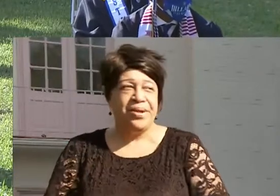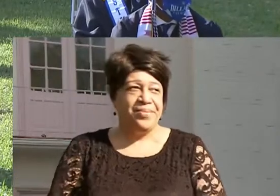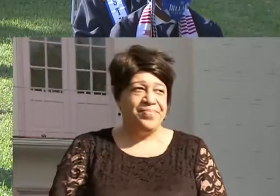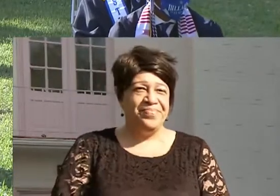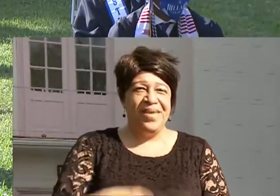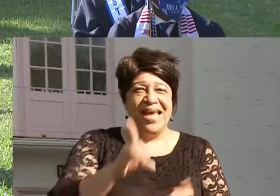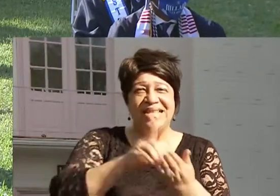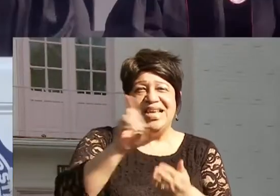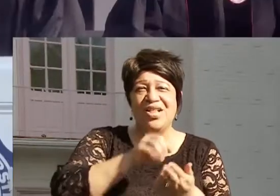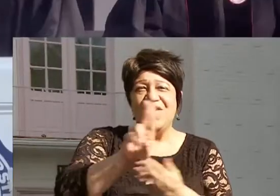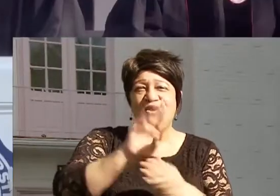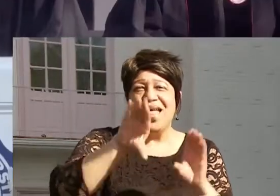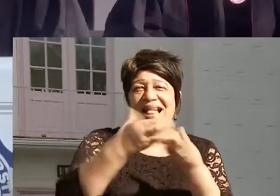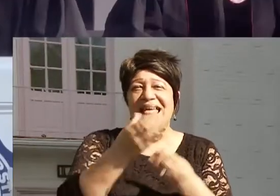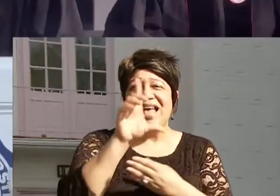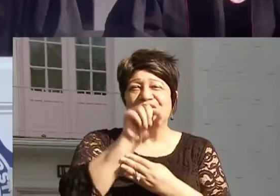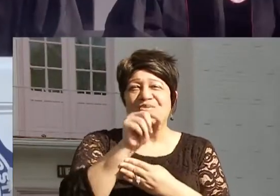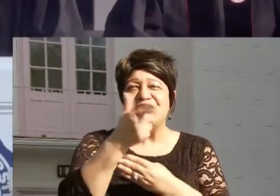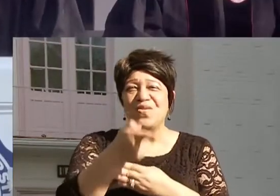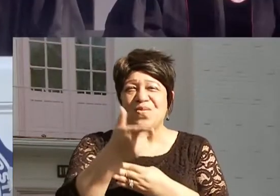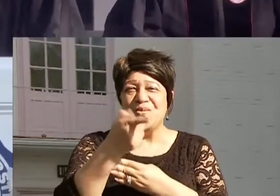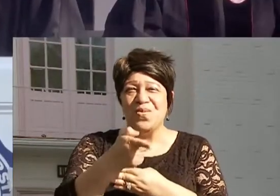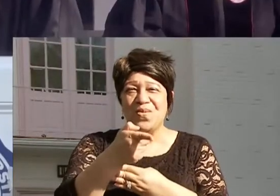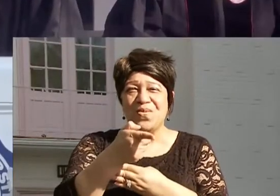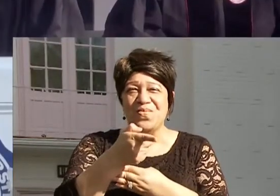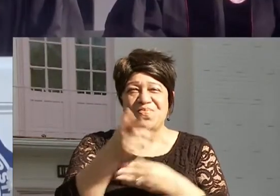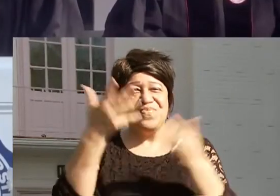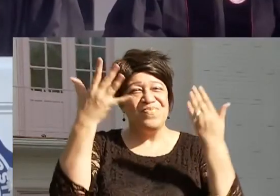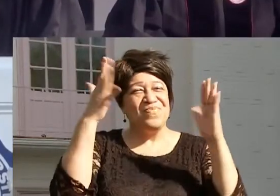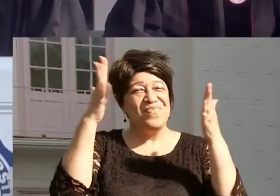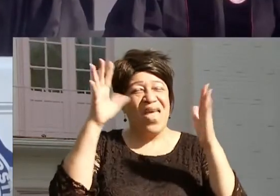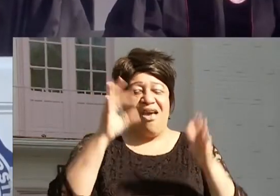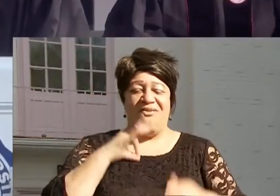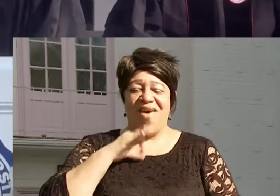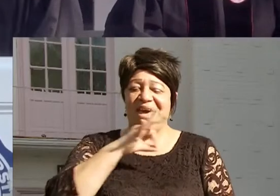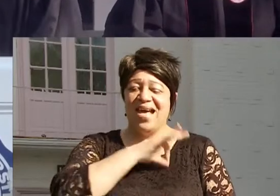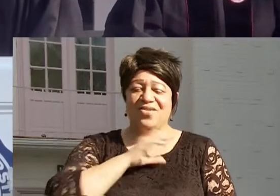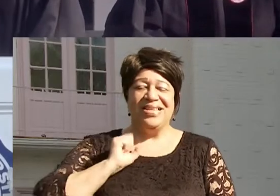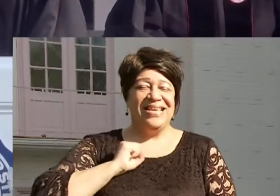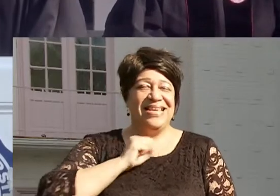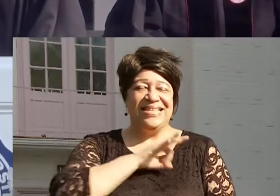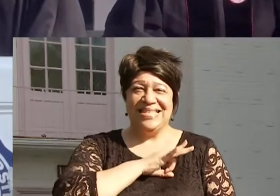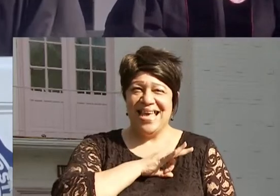Dillard University class of 2021, faculty and staff.